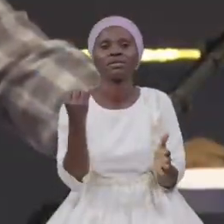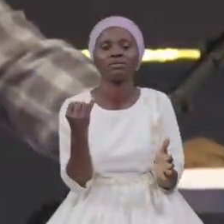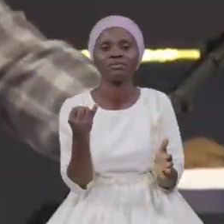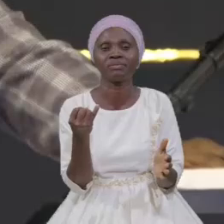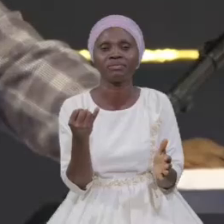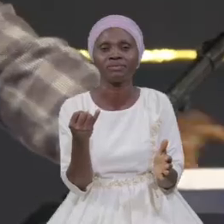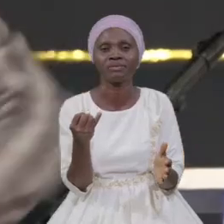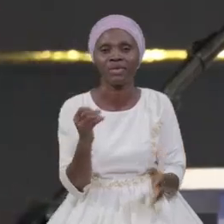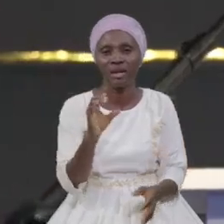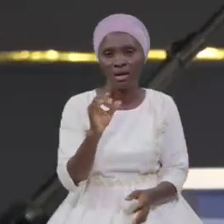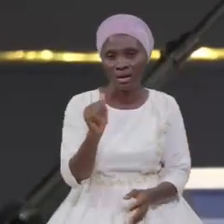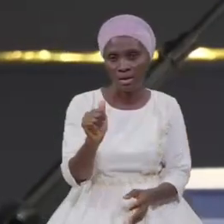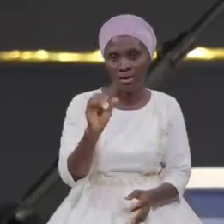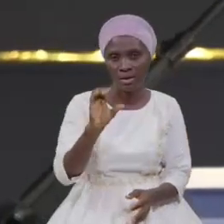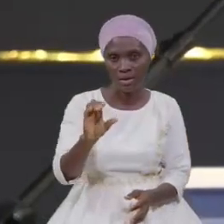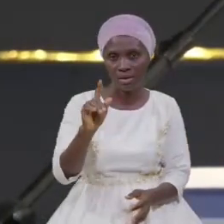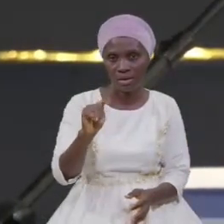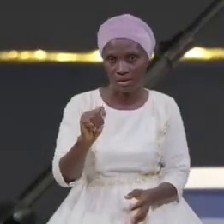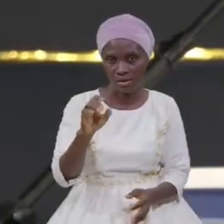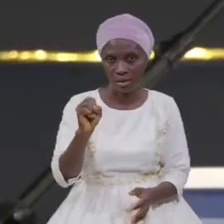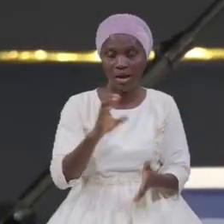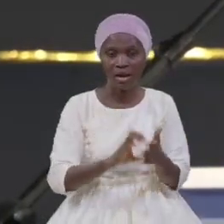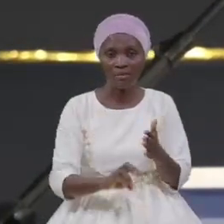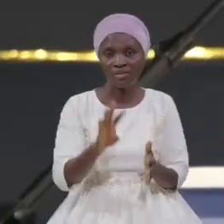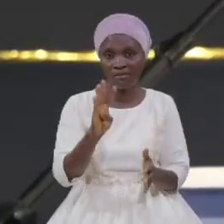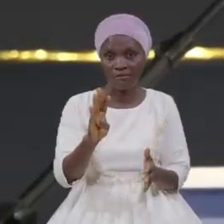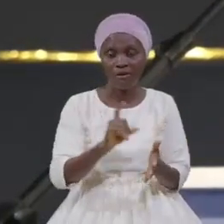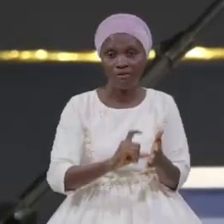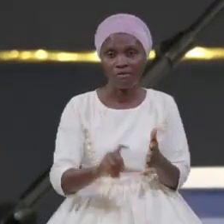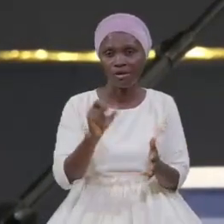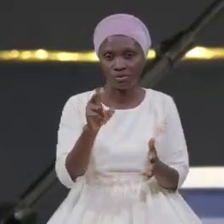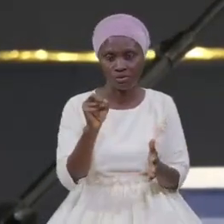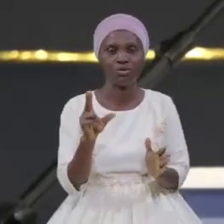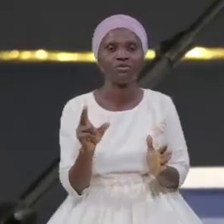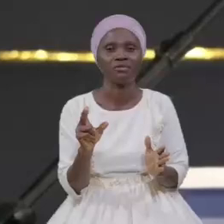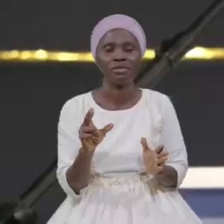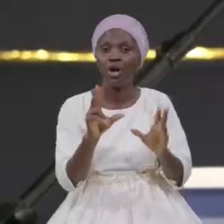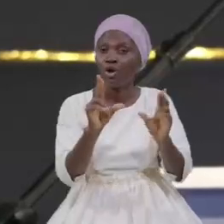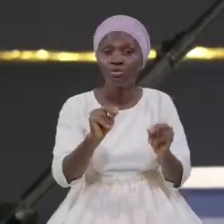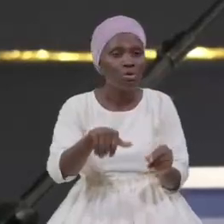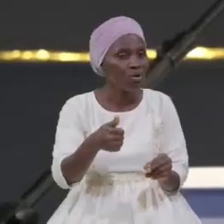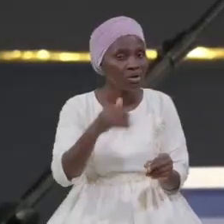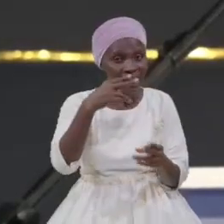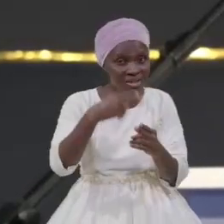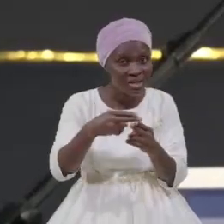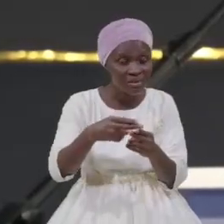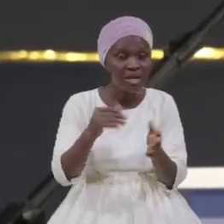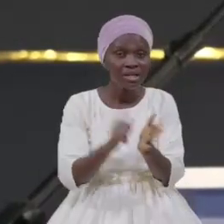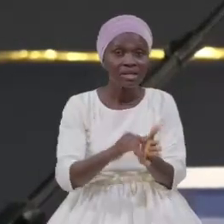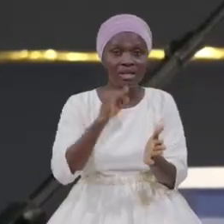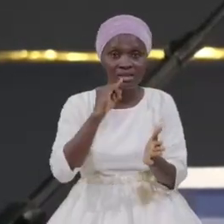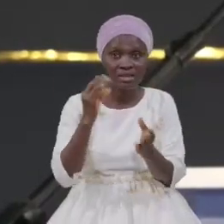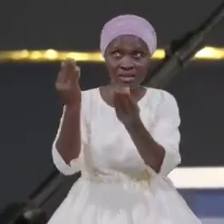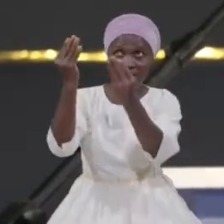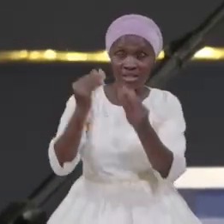verse 12. There's no name, no other name given among men, whether on earth or